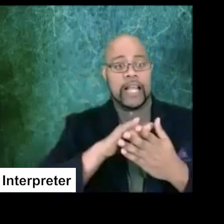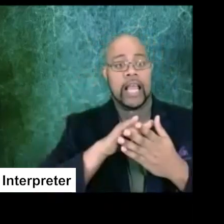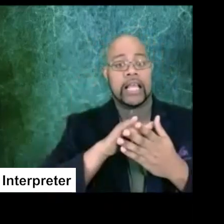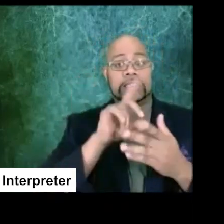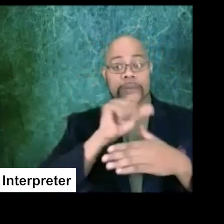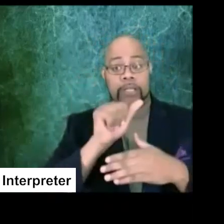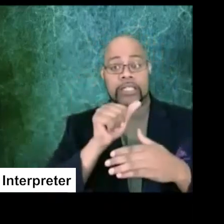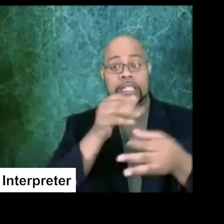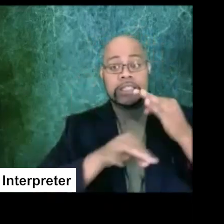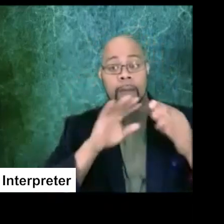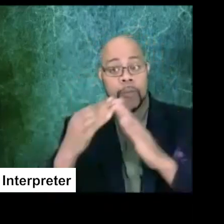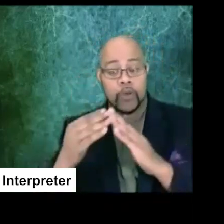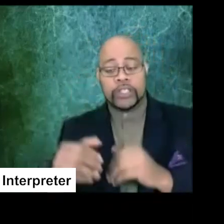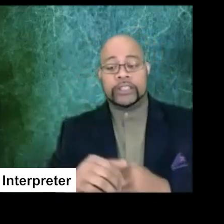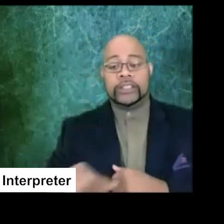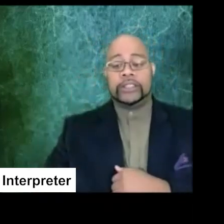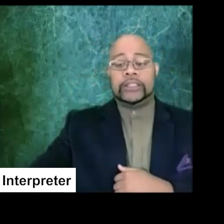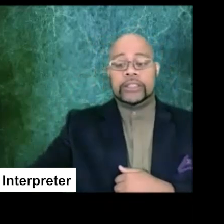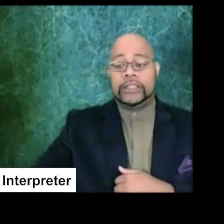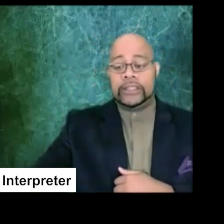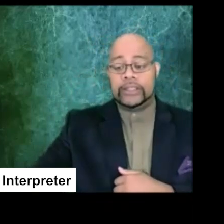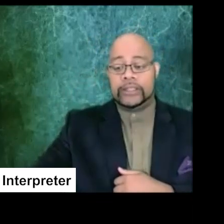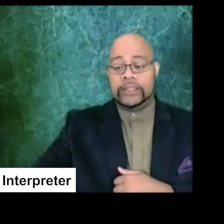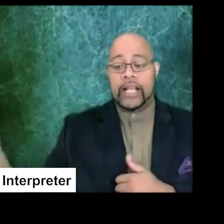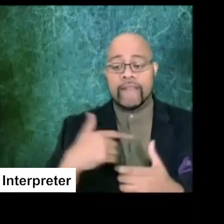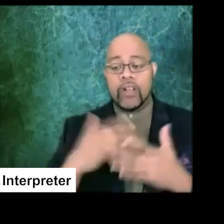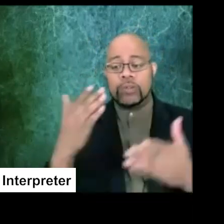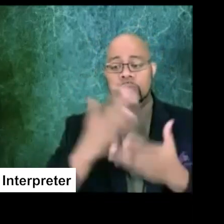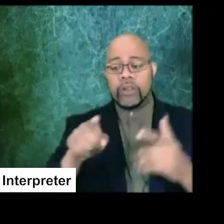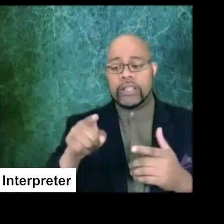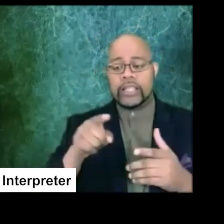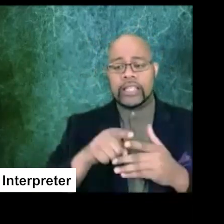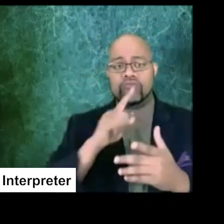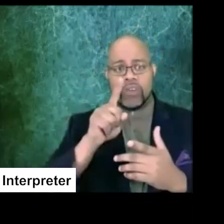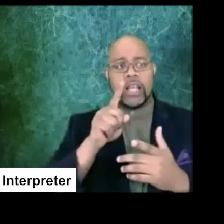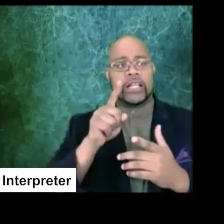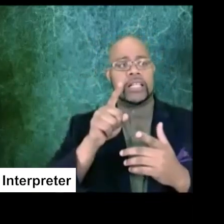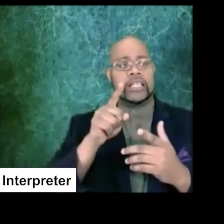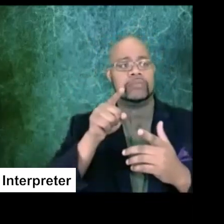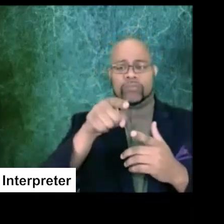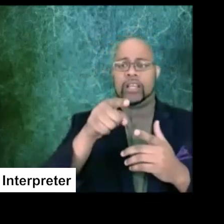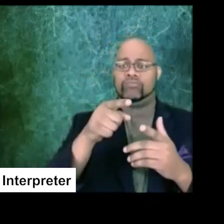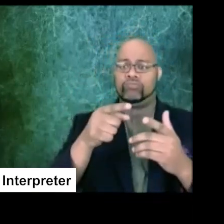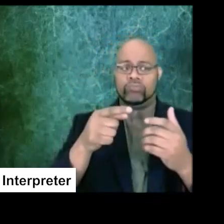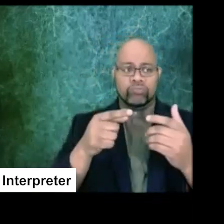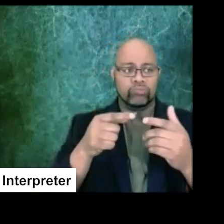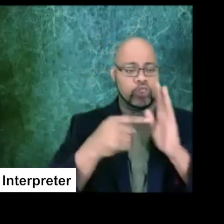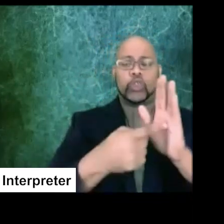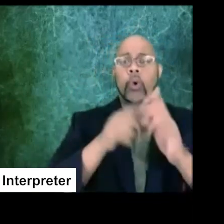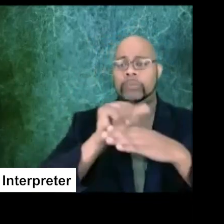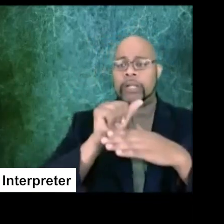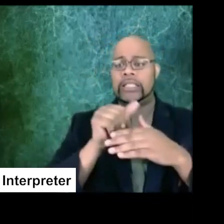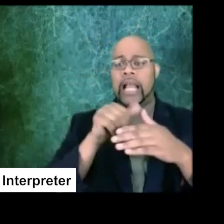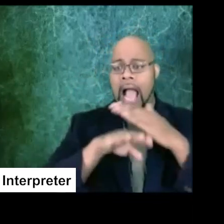subcommunities, they are in large part out in front fighting for digital access, for a disability in